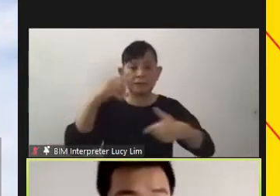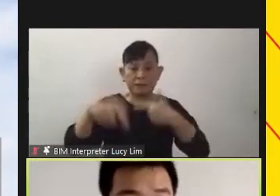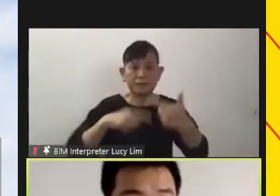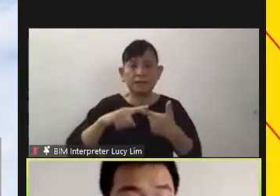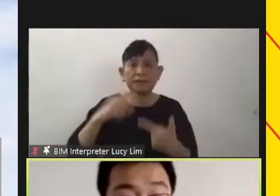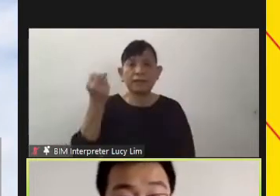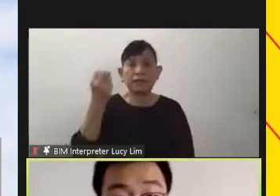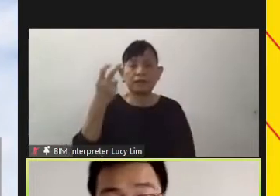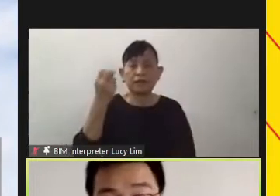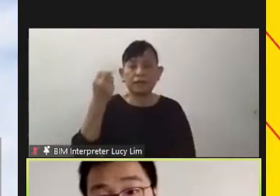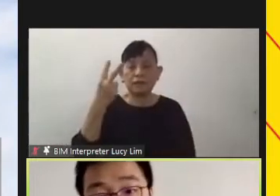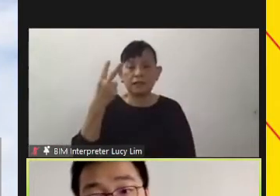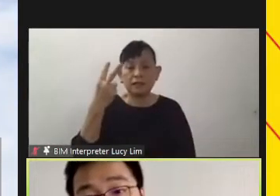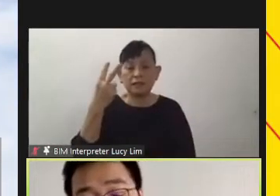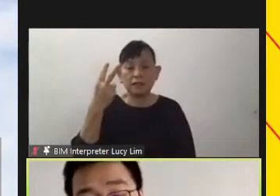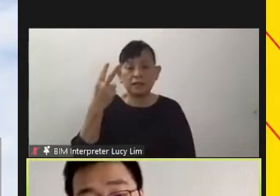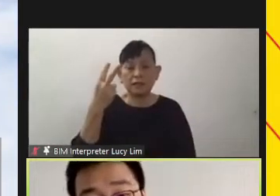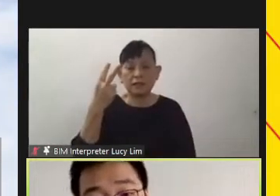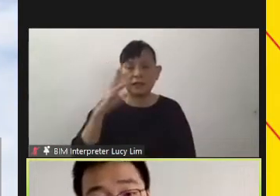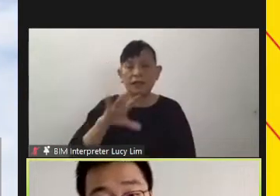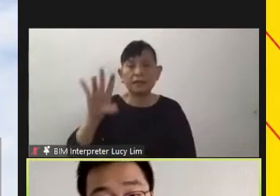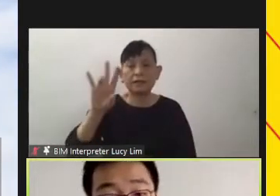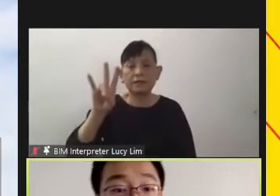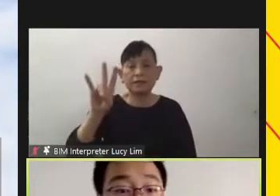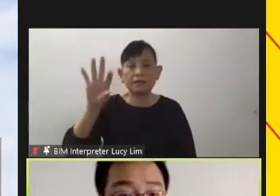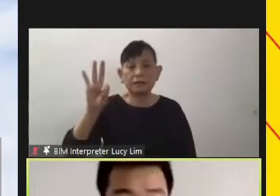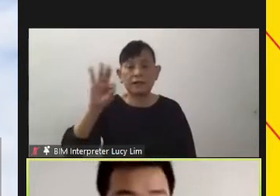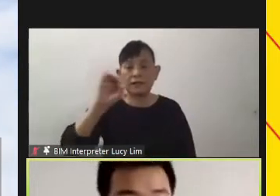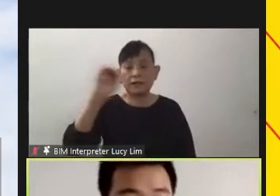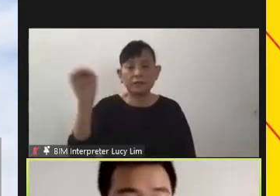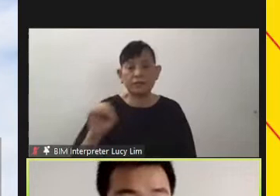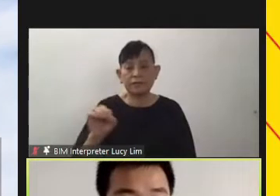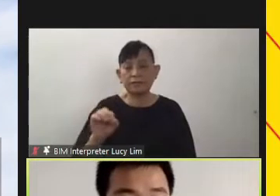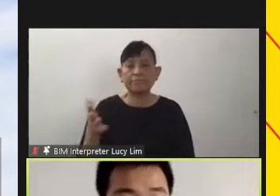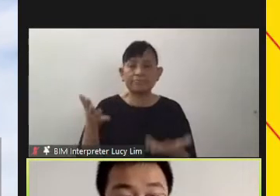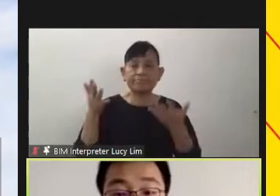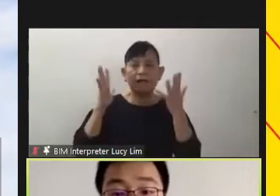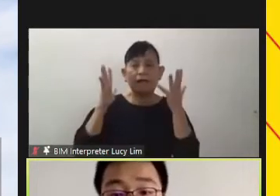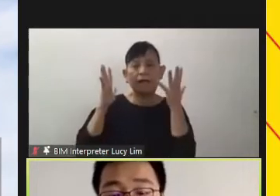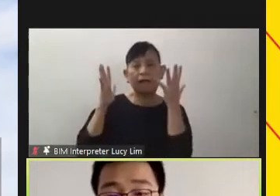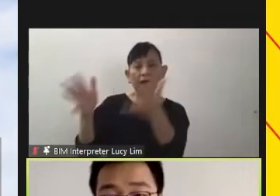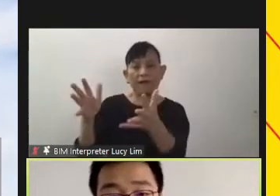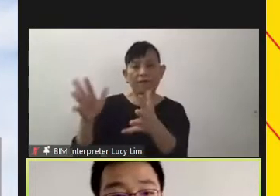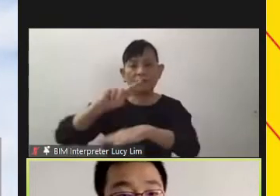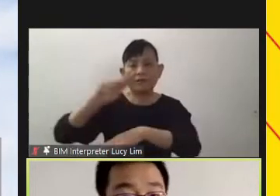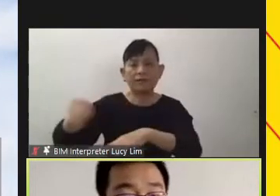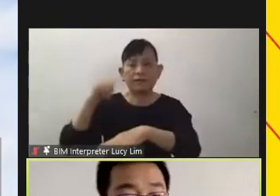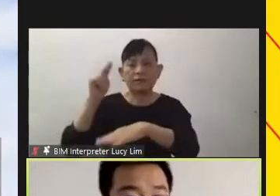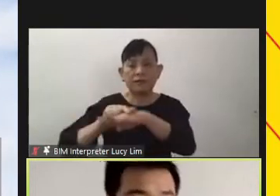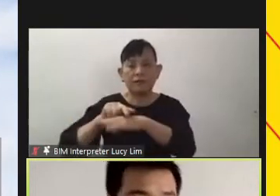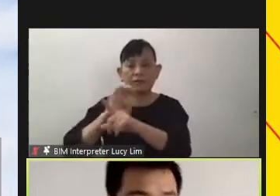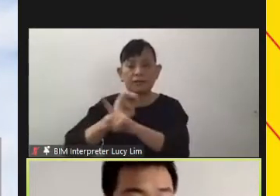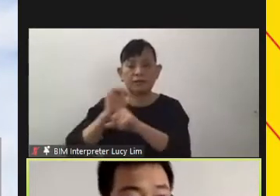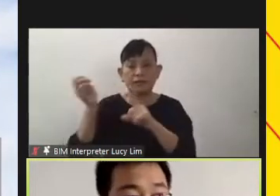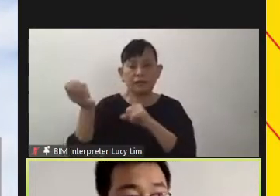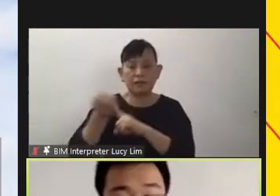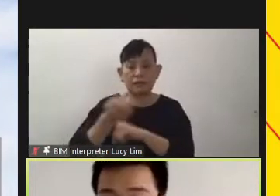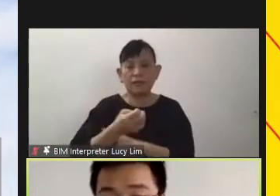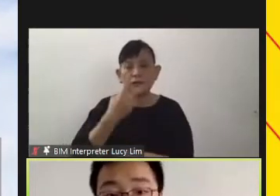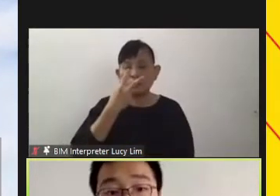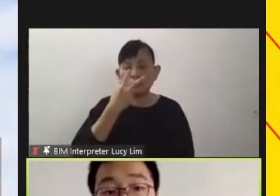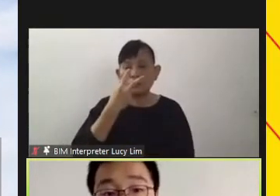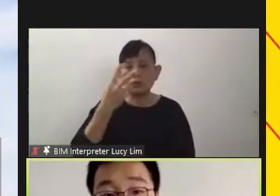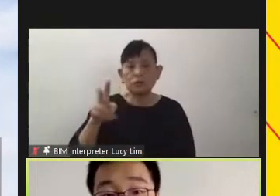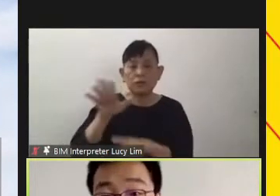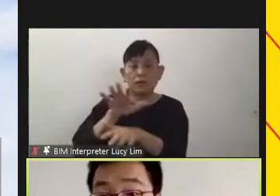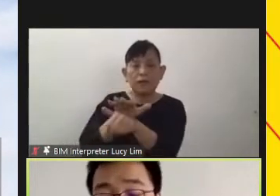being incinerated, and the rest 79% end up in natural environment. That is also the reason we can see like sea creatures, the